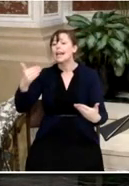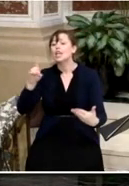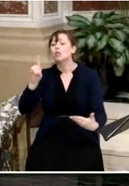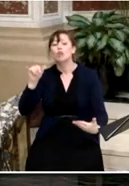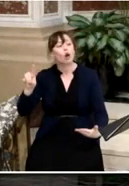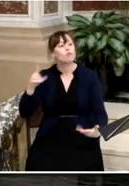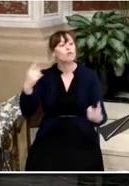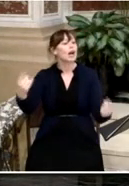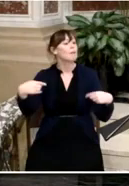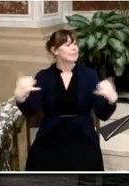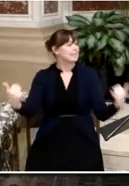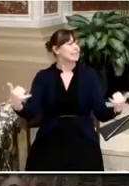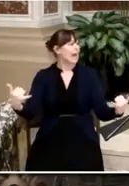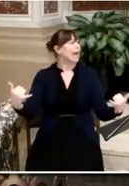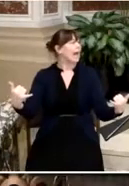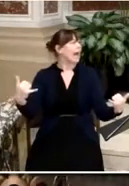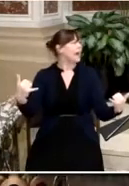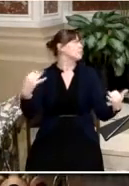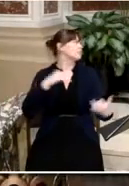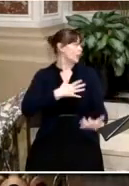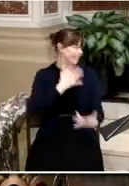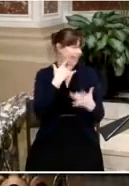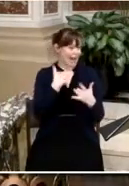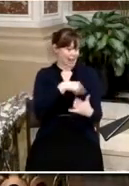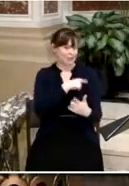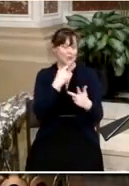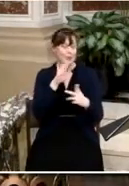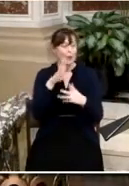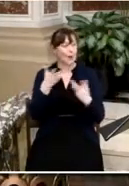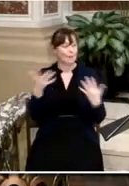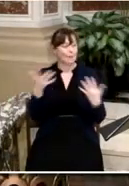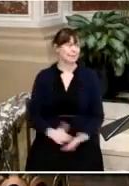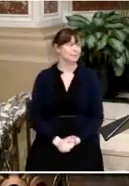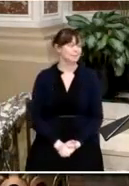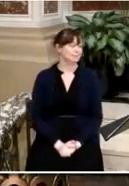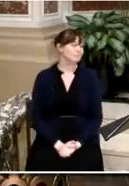here and gracing us with your presence.